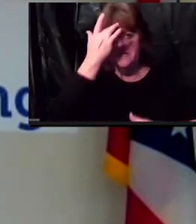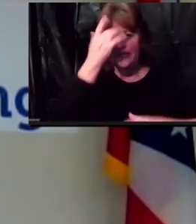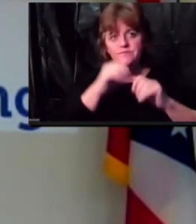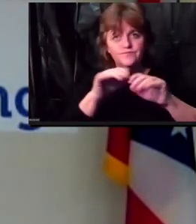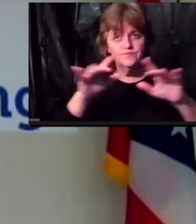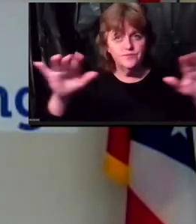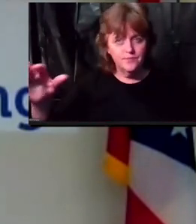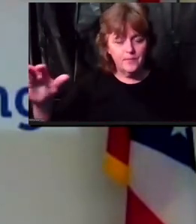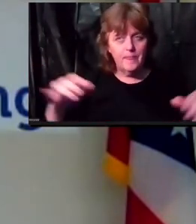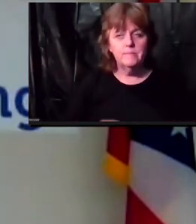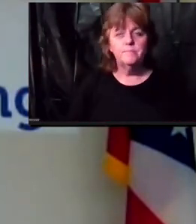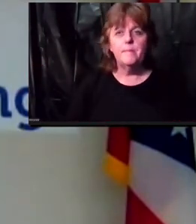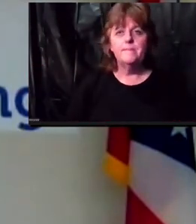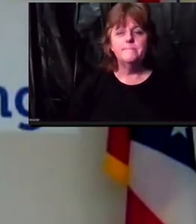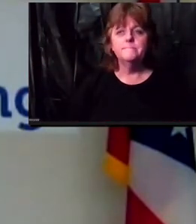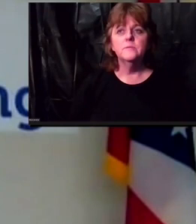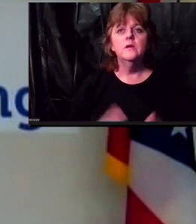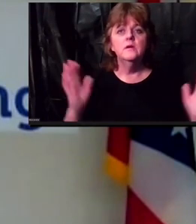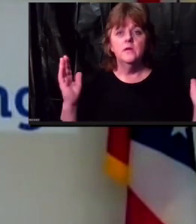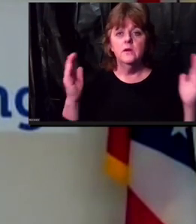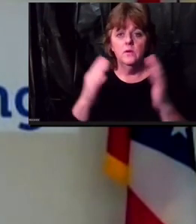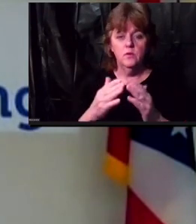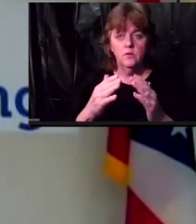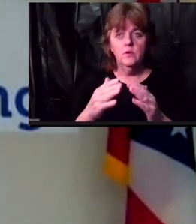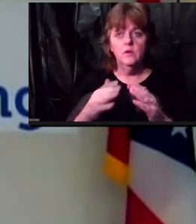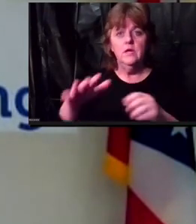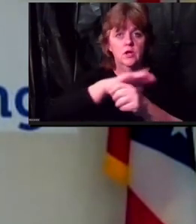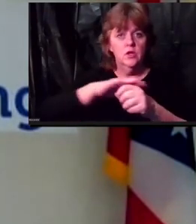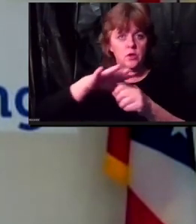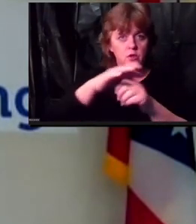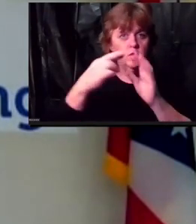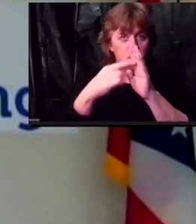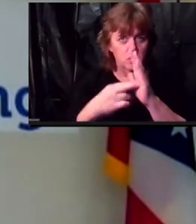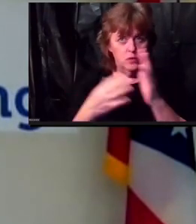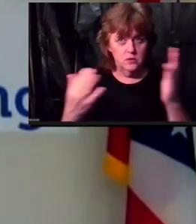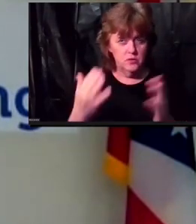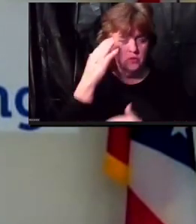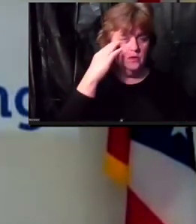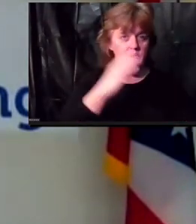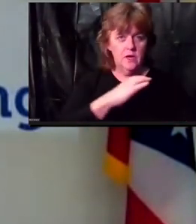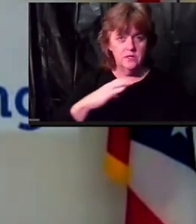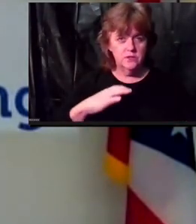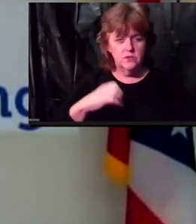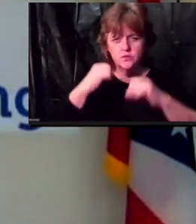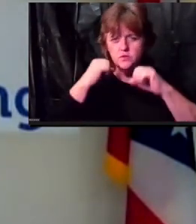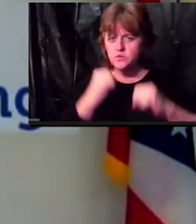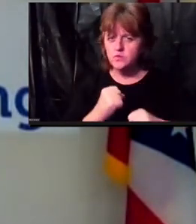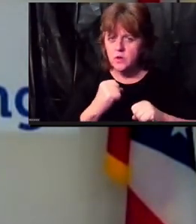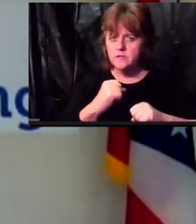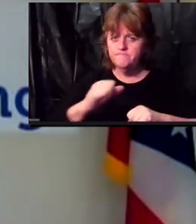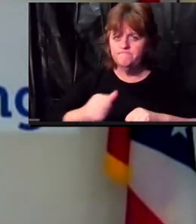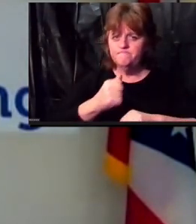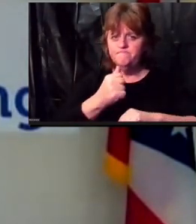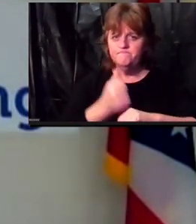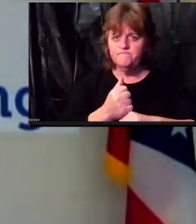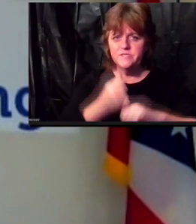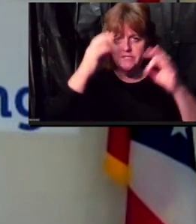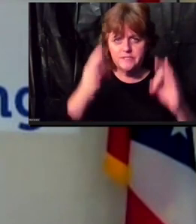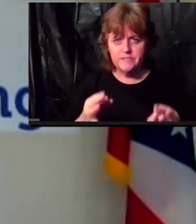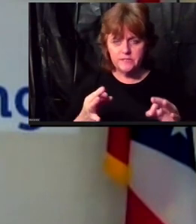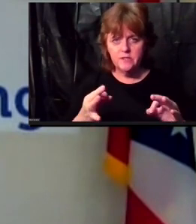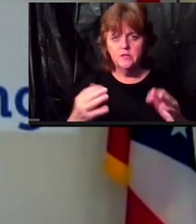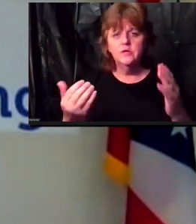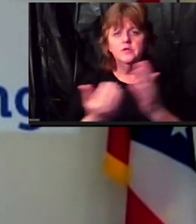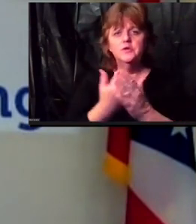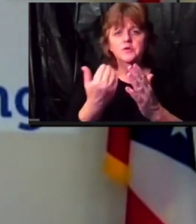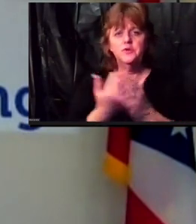Now I'm gonna talk about a bit of a local protocol. As you know, council took strong action on Monday with a new resolution